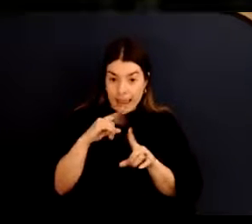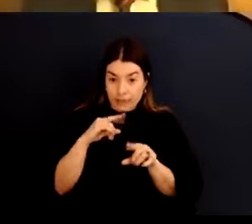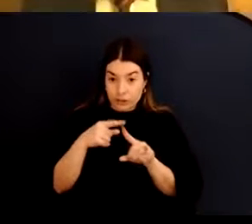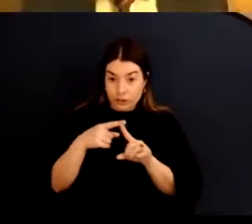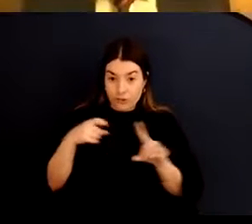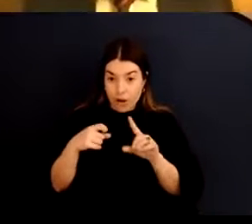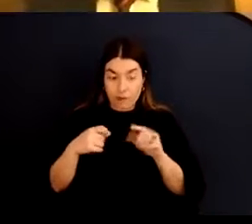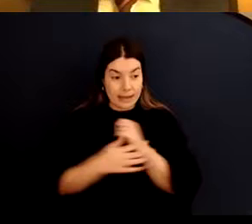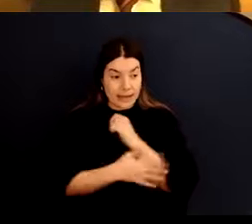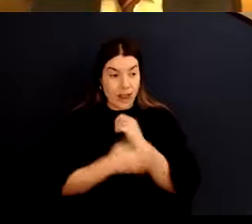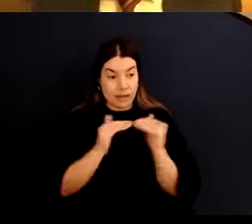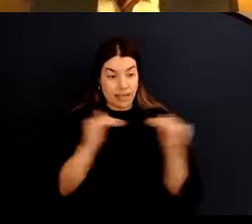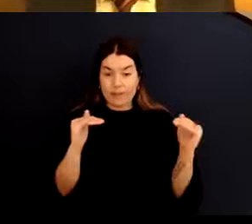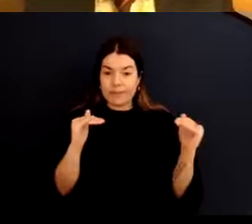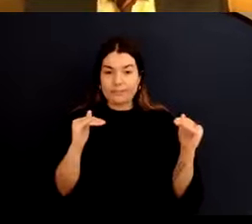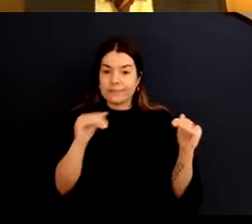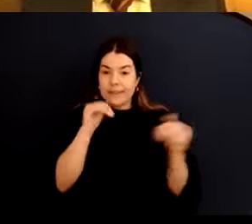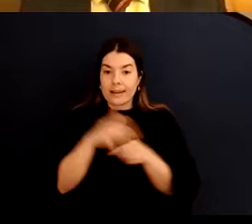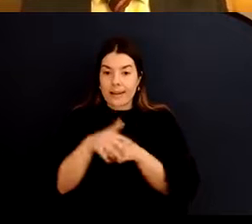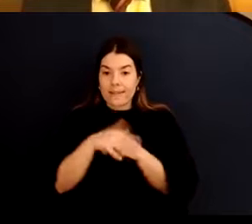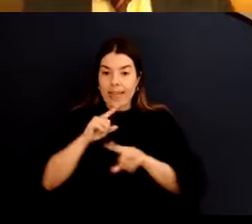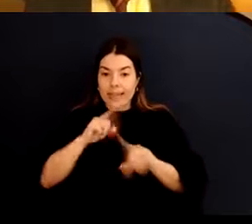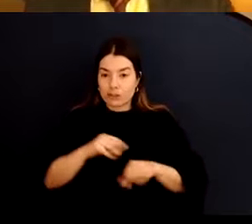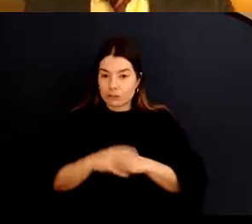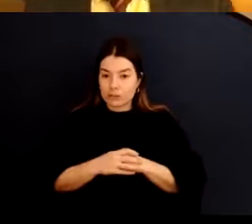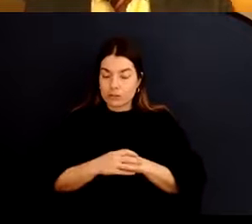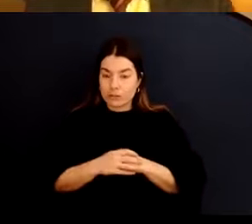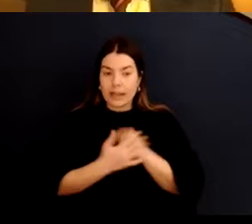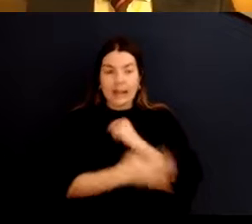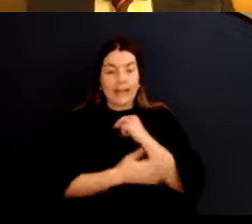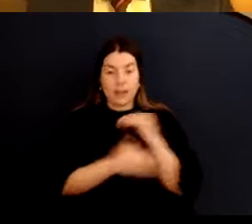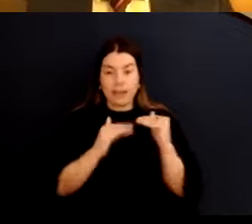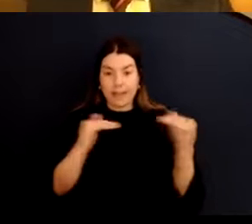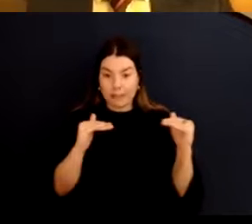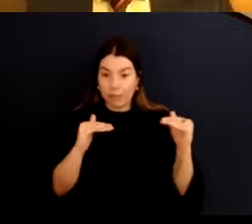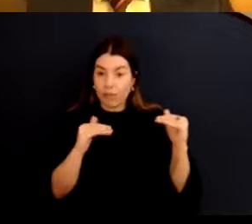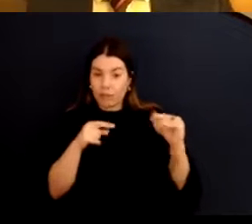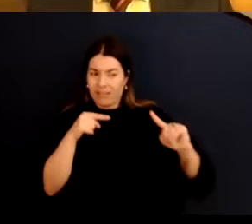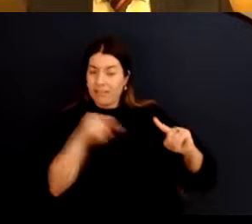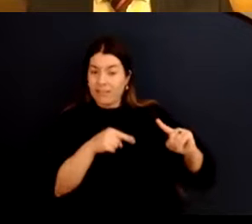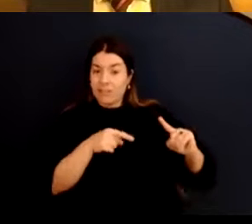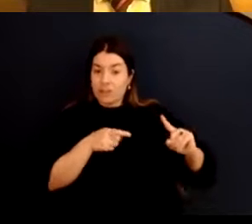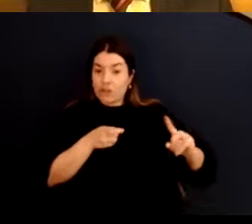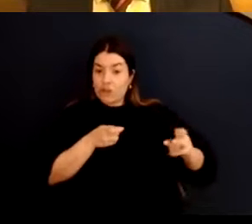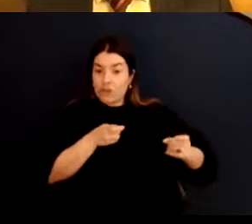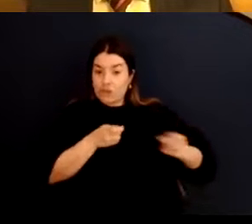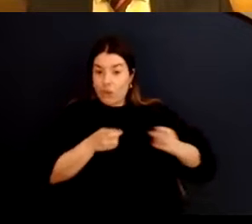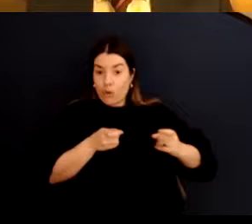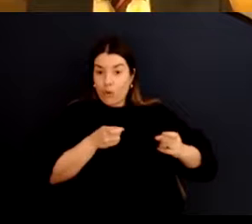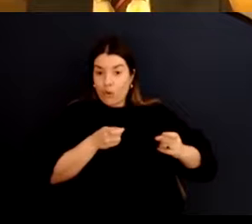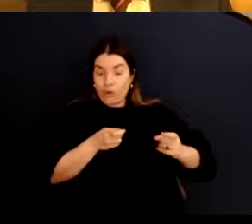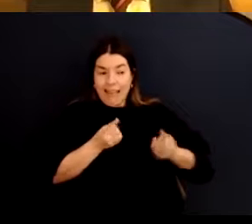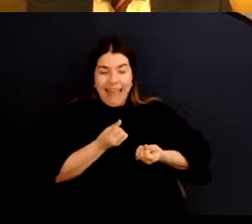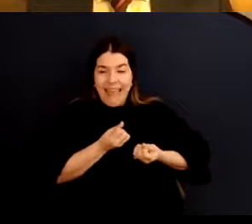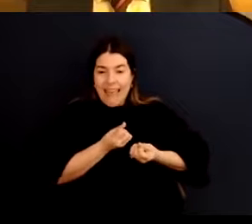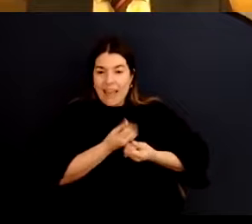to be realistic about this question. The county does control everything that happens when we